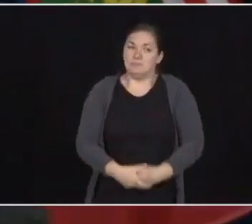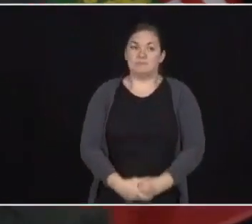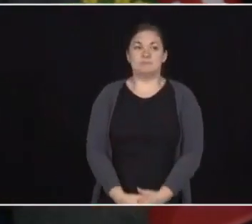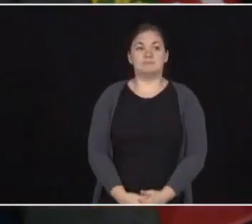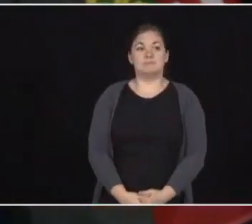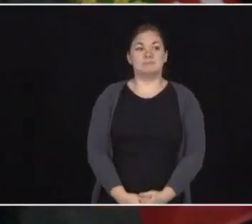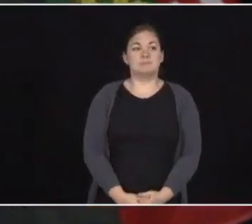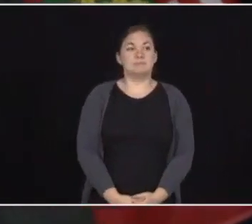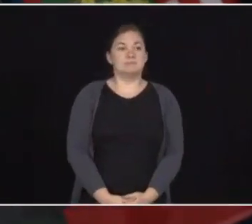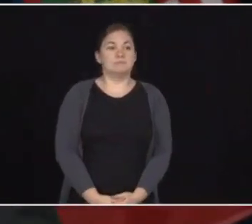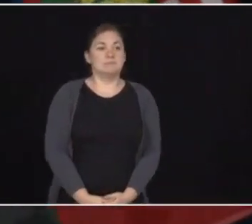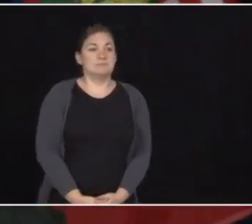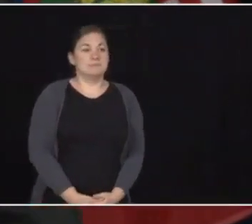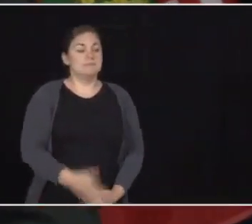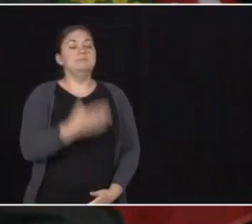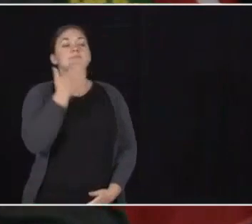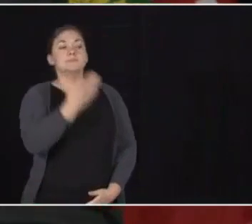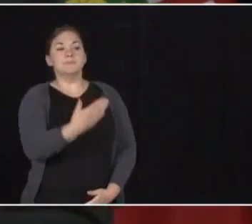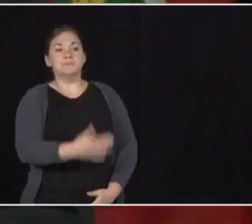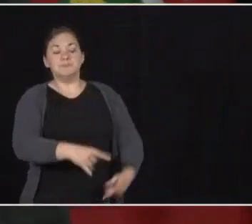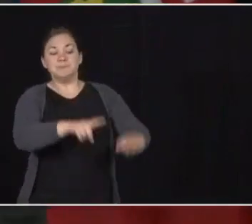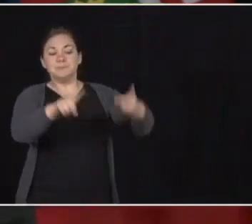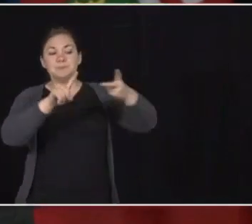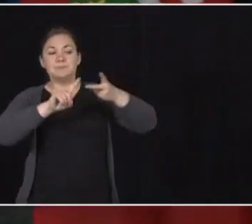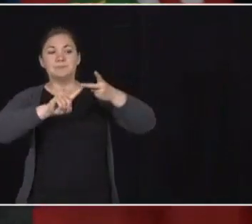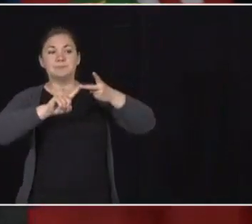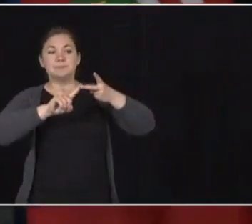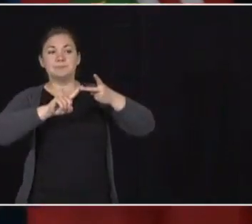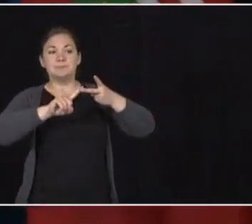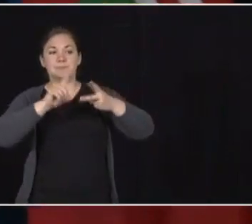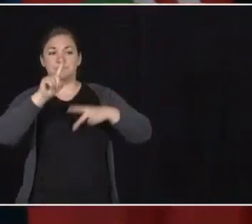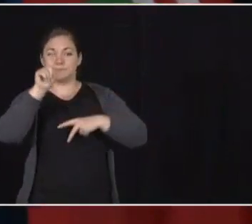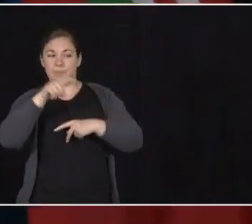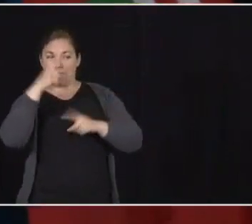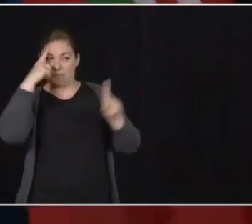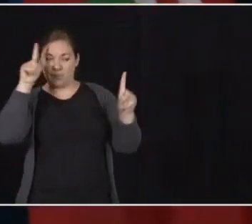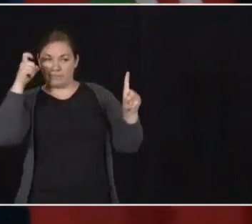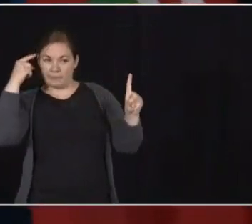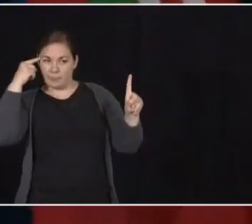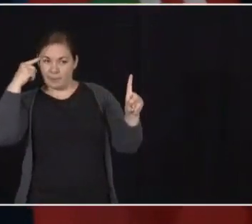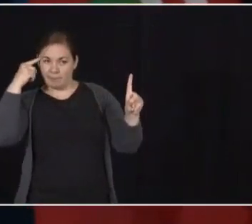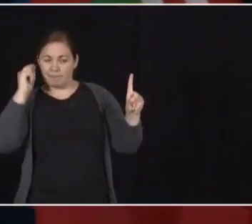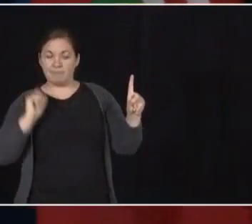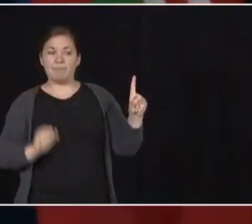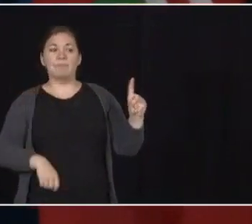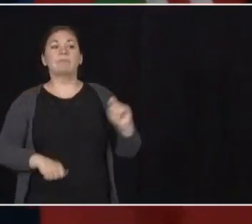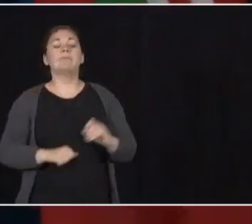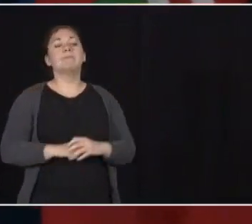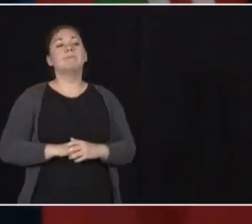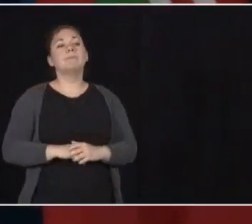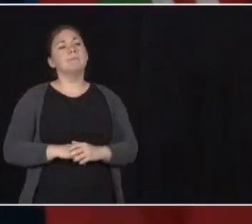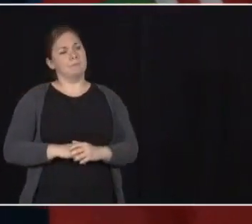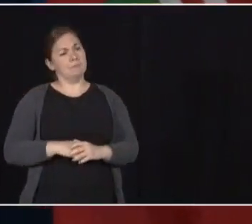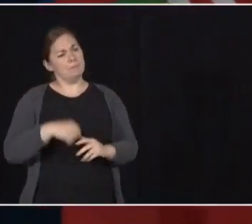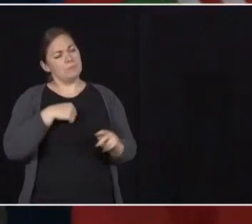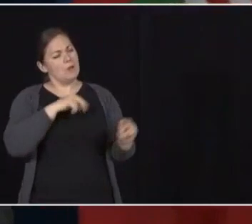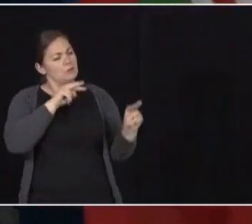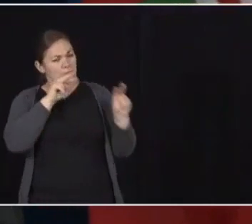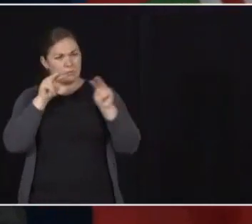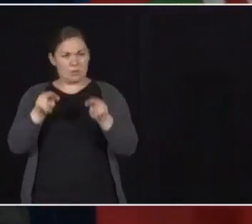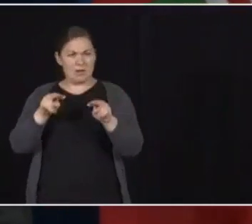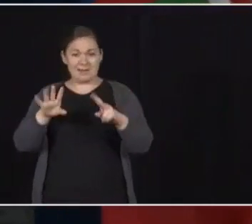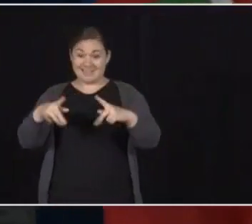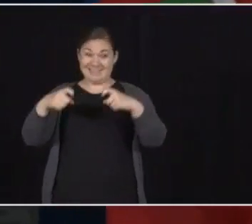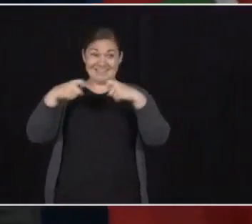All right, thank you. And just to follow up to the Premier, I did some number crunching with a hydro bill based on the new rate